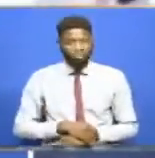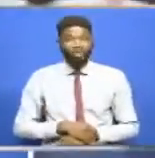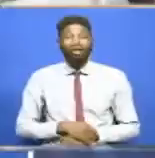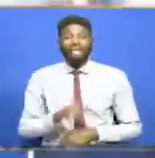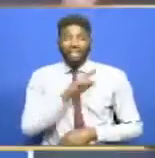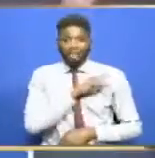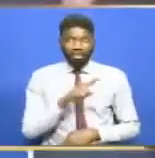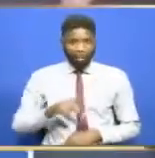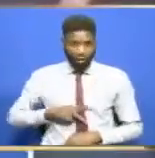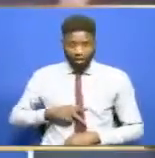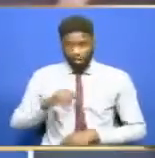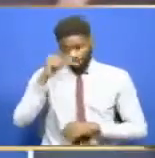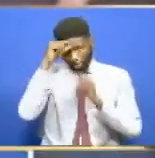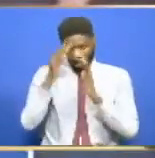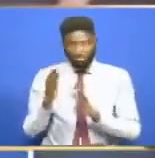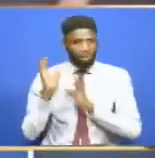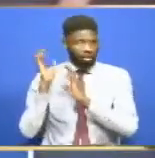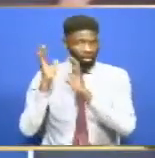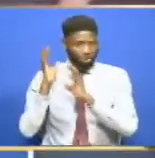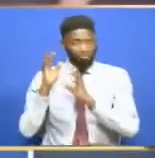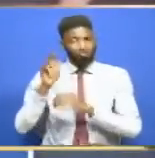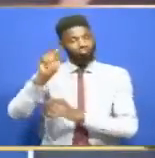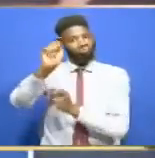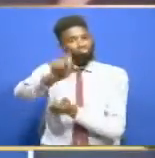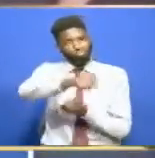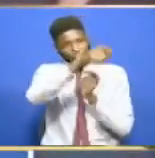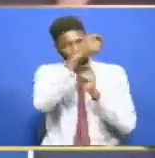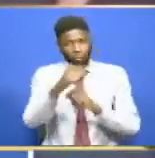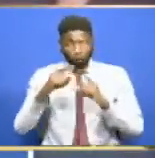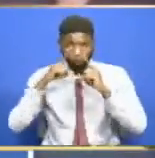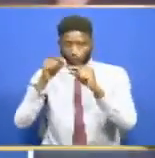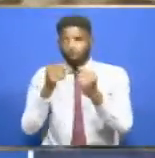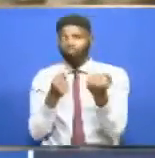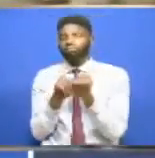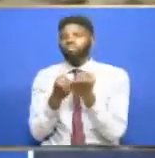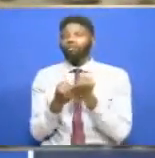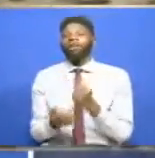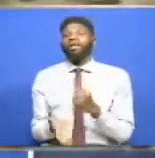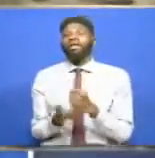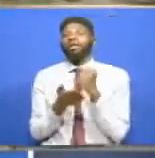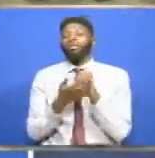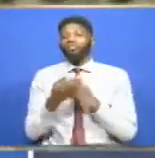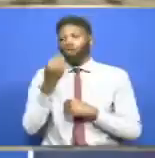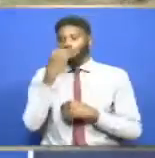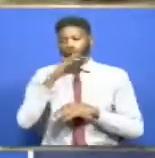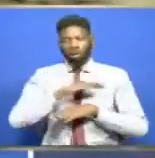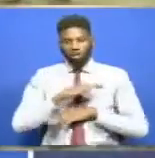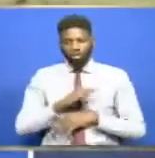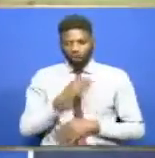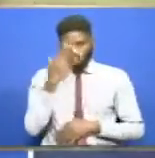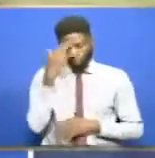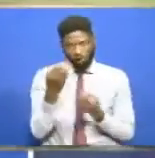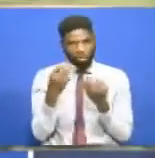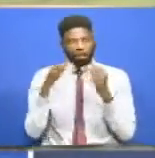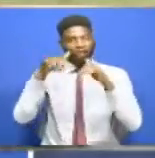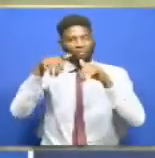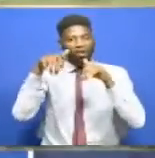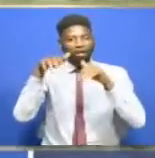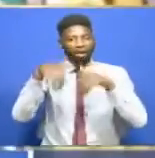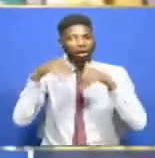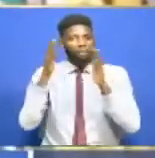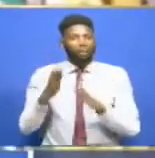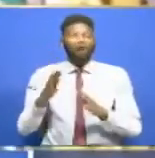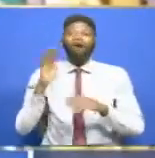headquarters, said the intervention is a boost to food security since many farmers in the county were affected by the COVID-19